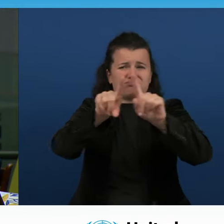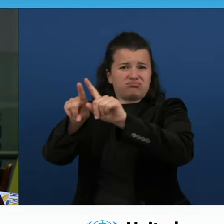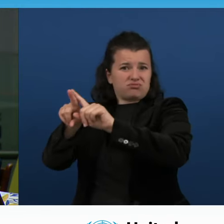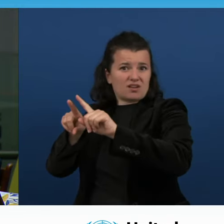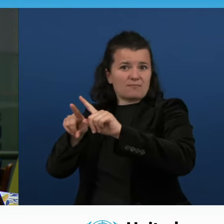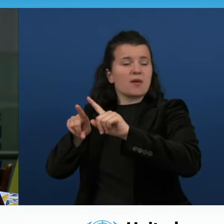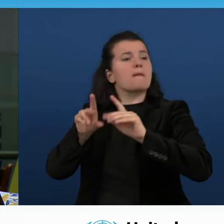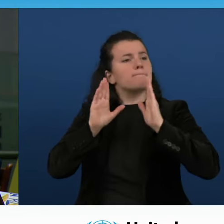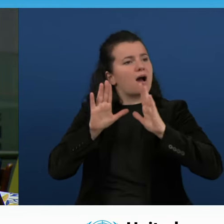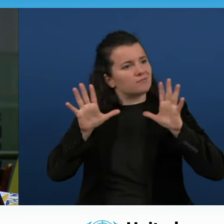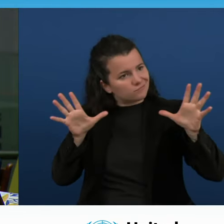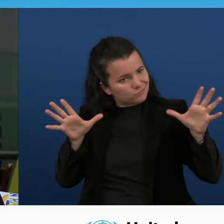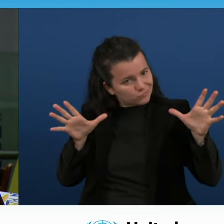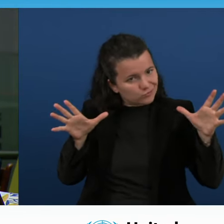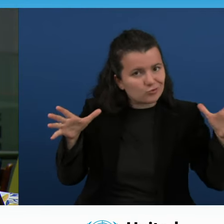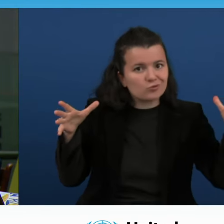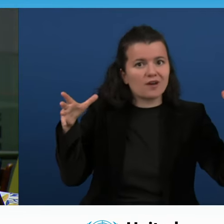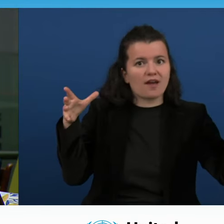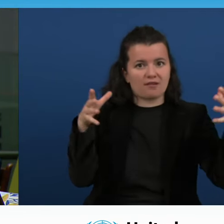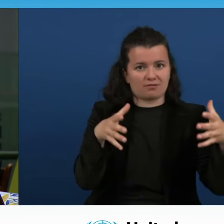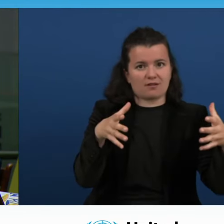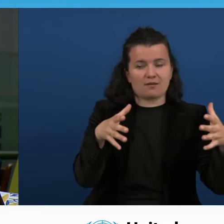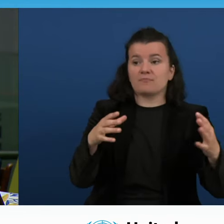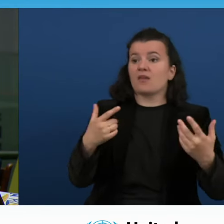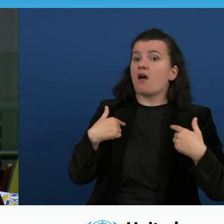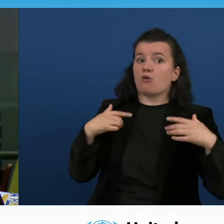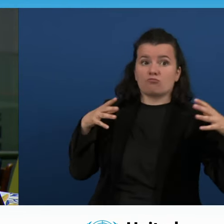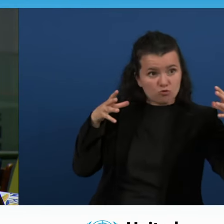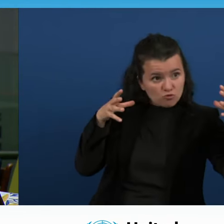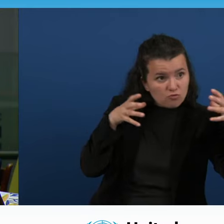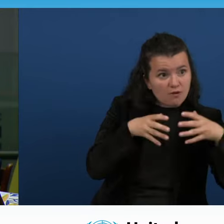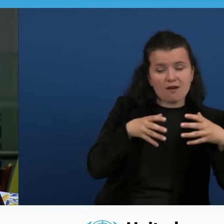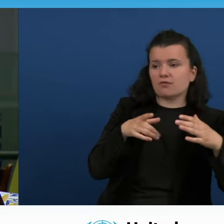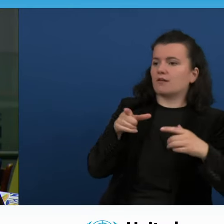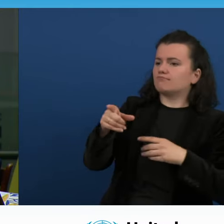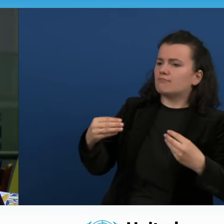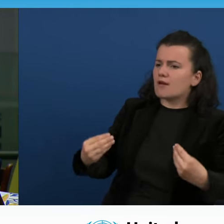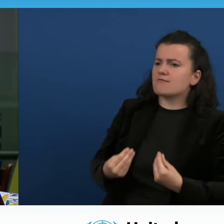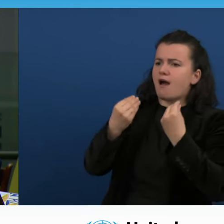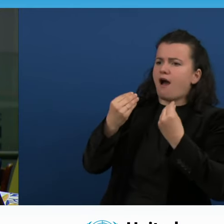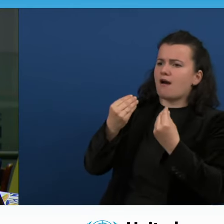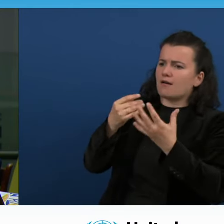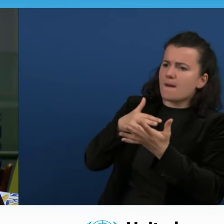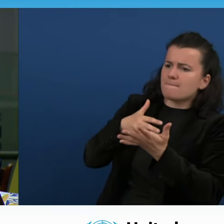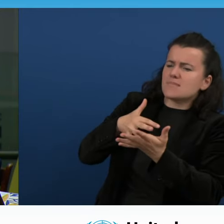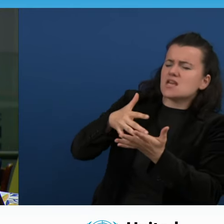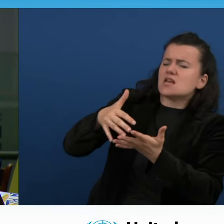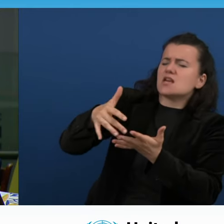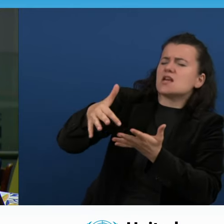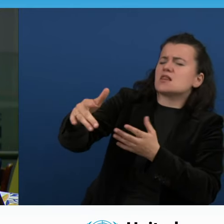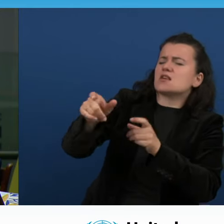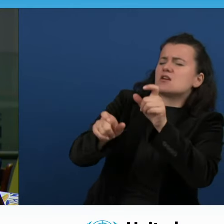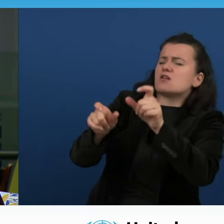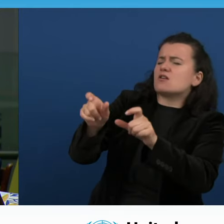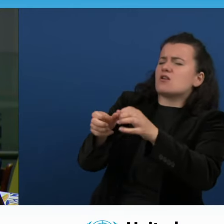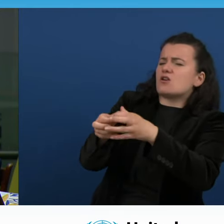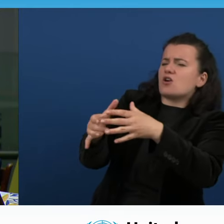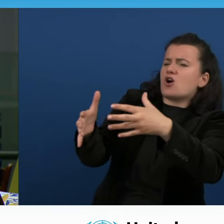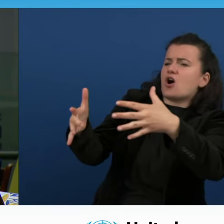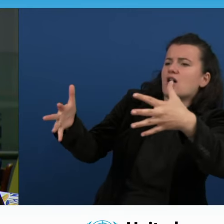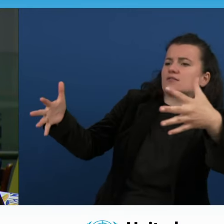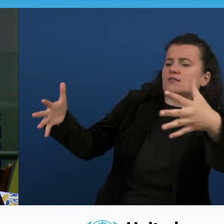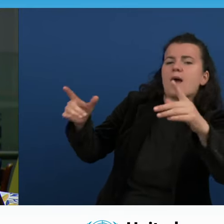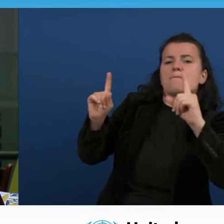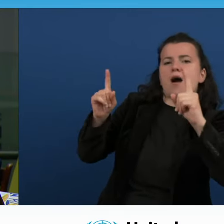solidarity with the millions of young people that are being impacted by violent conflict around the world. The Secretary